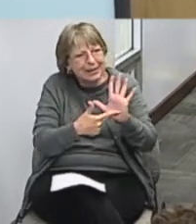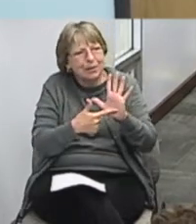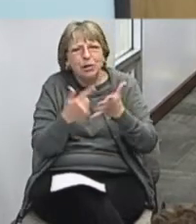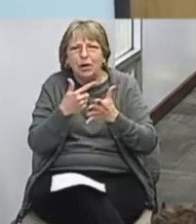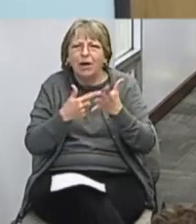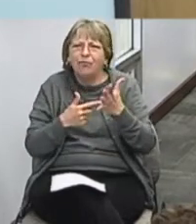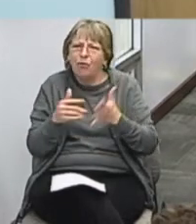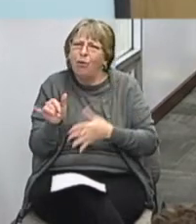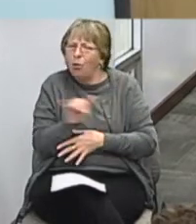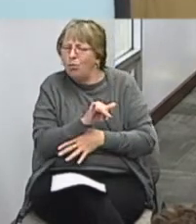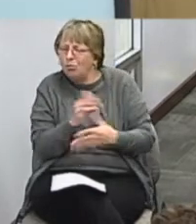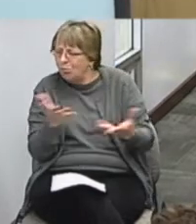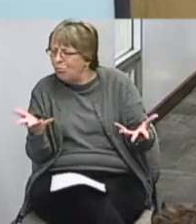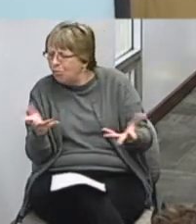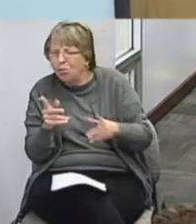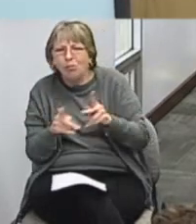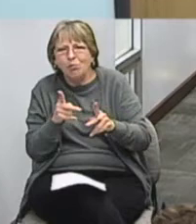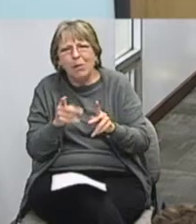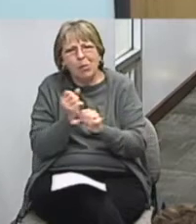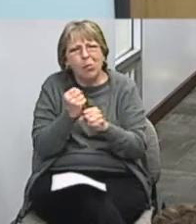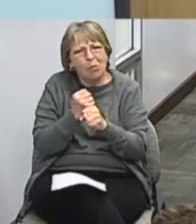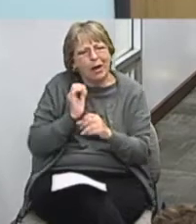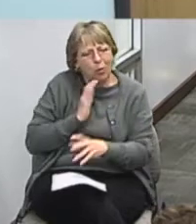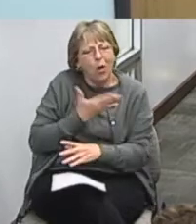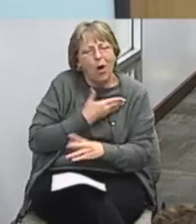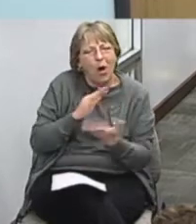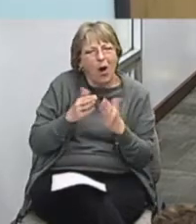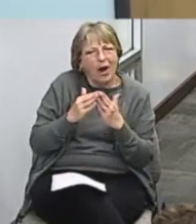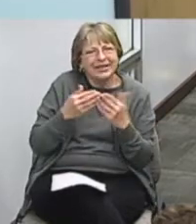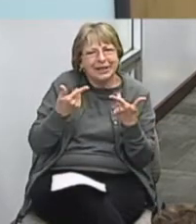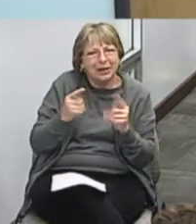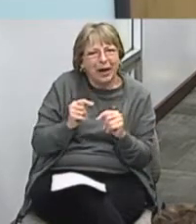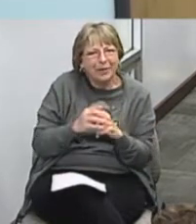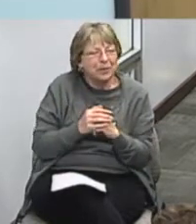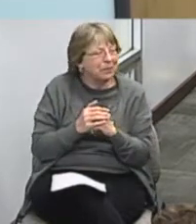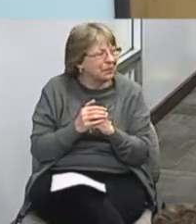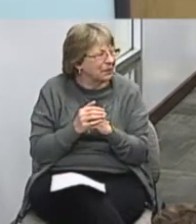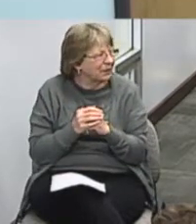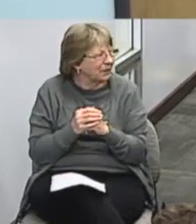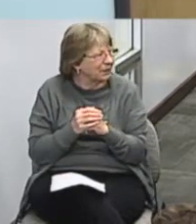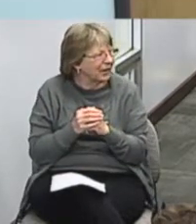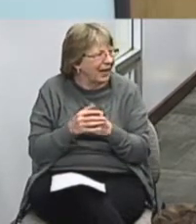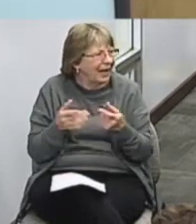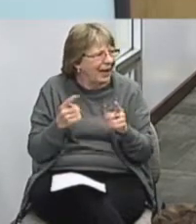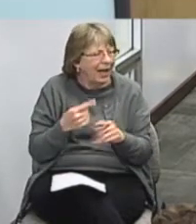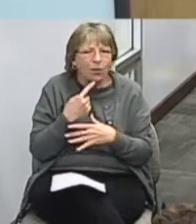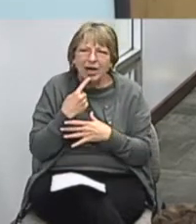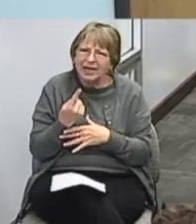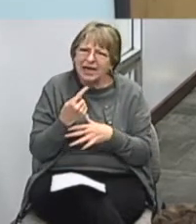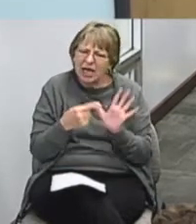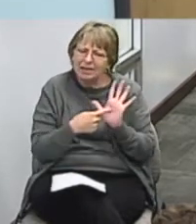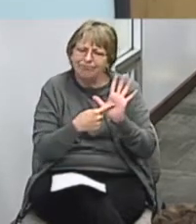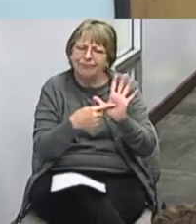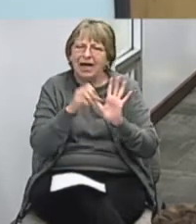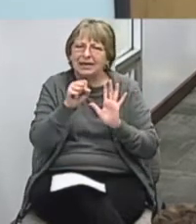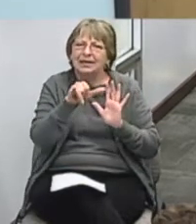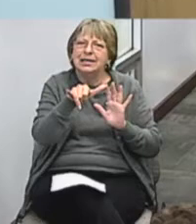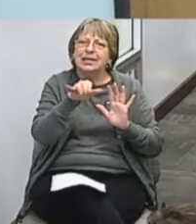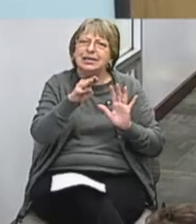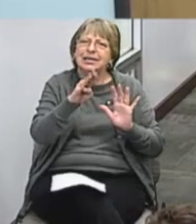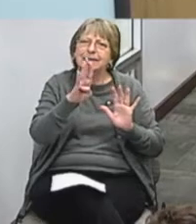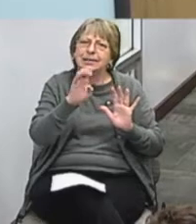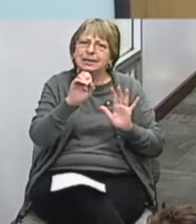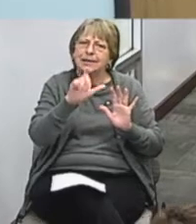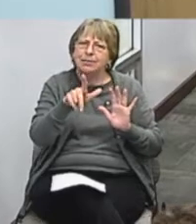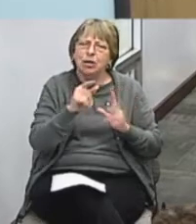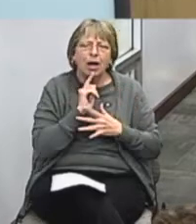kind of people make this city great. And when I mention symbols, I'm